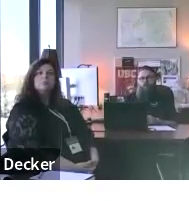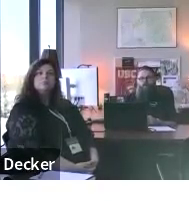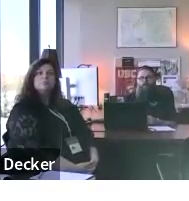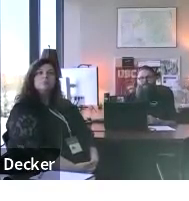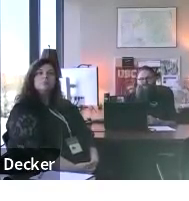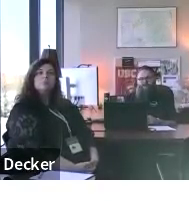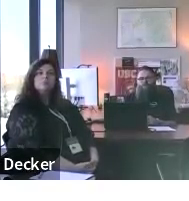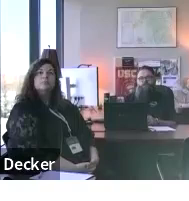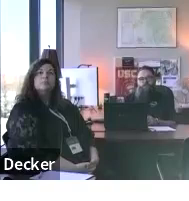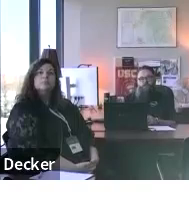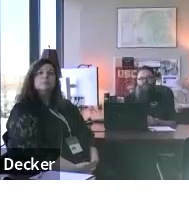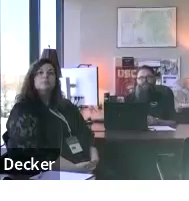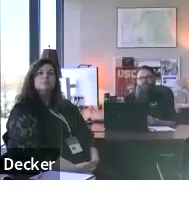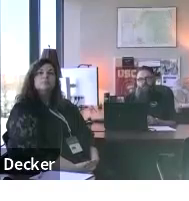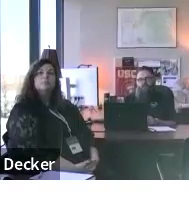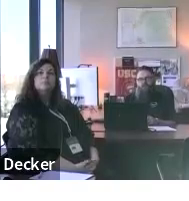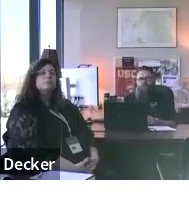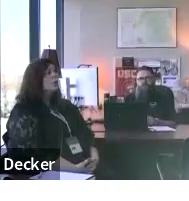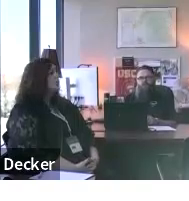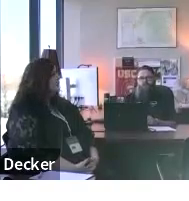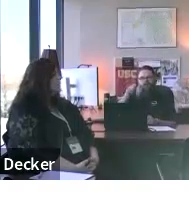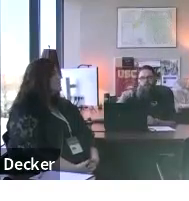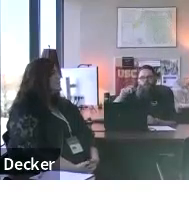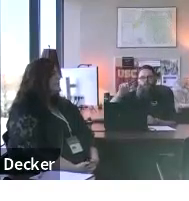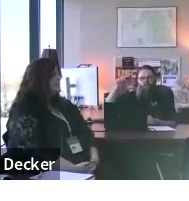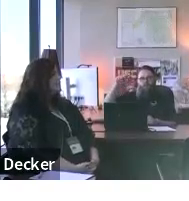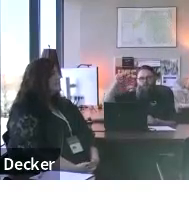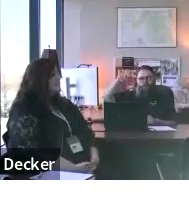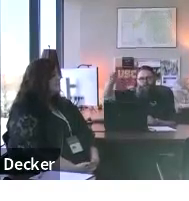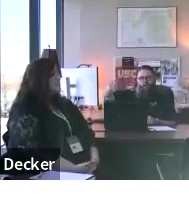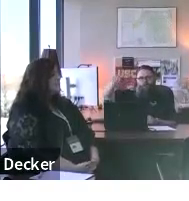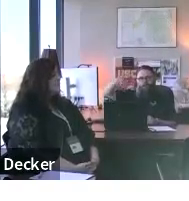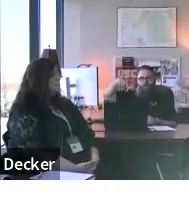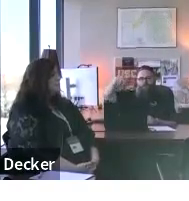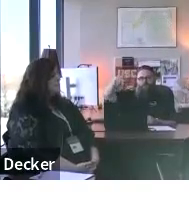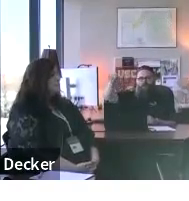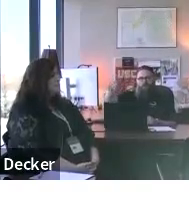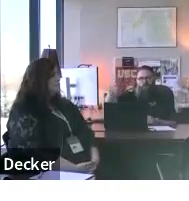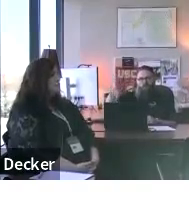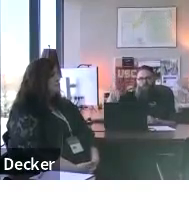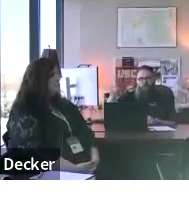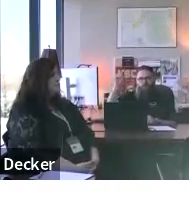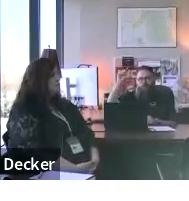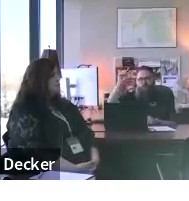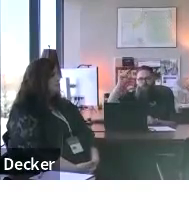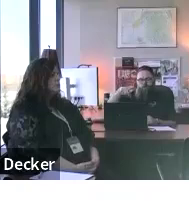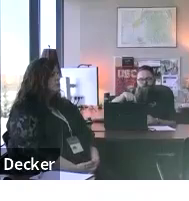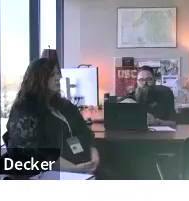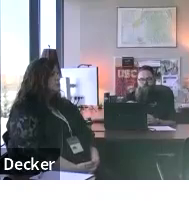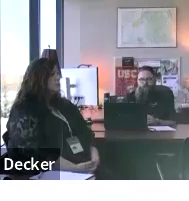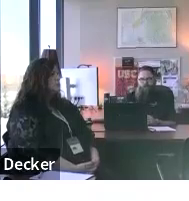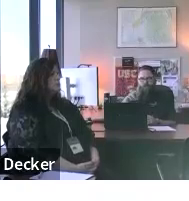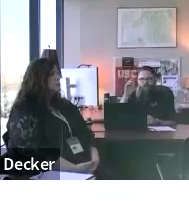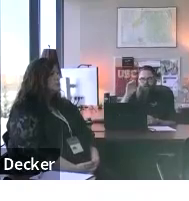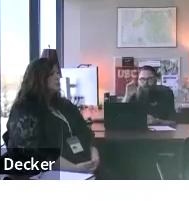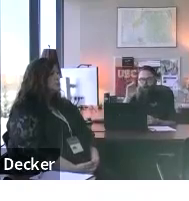be incorporated into the frequently asked questions that the department is going to be putting out related to rate reform. So for you